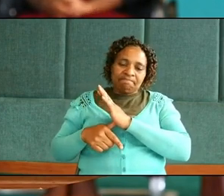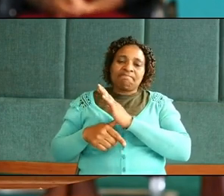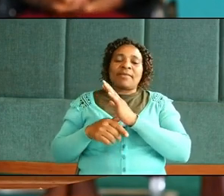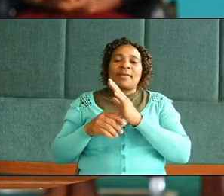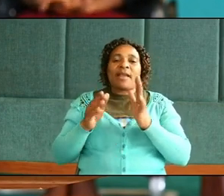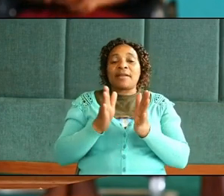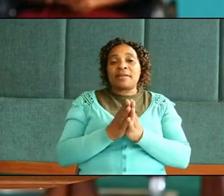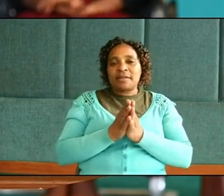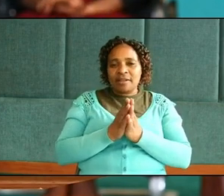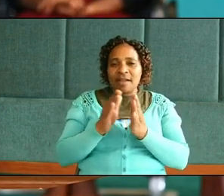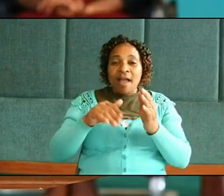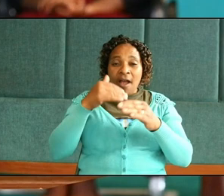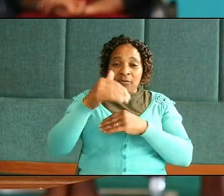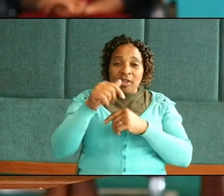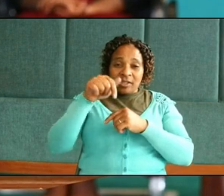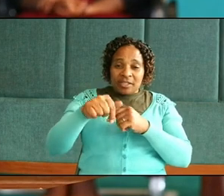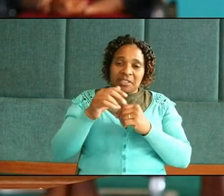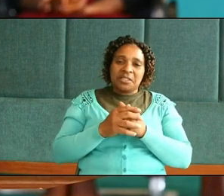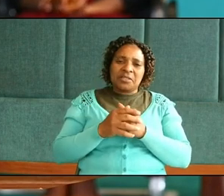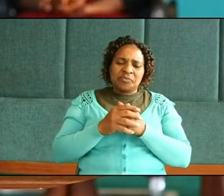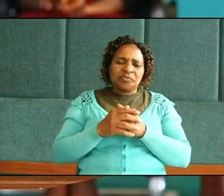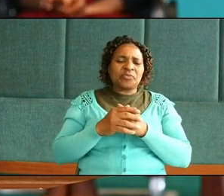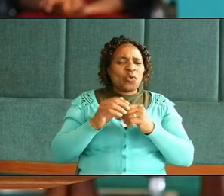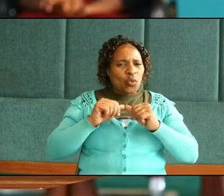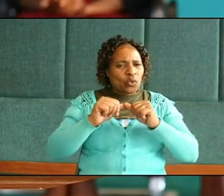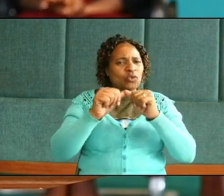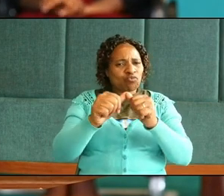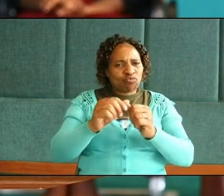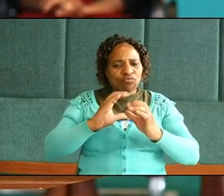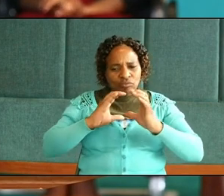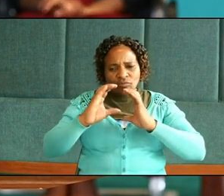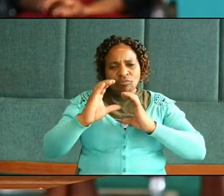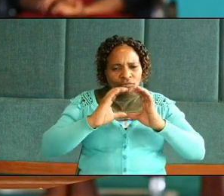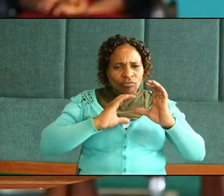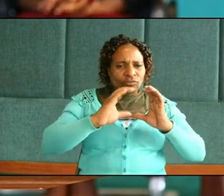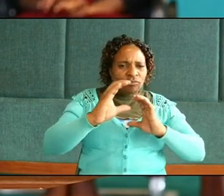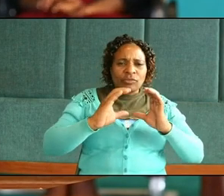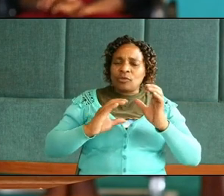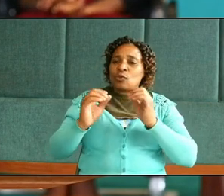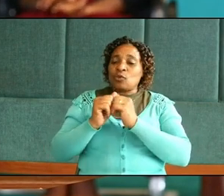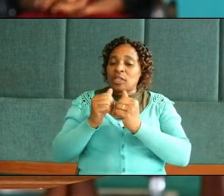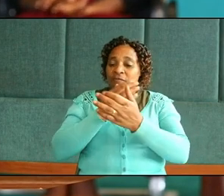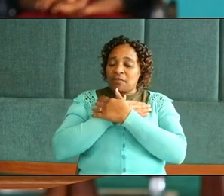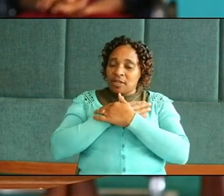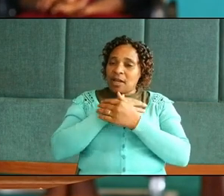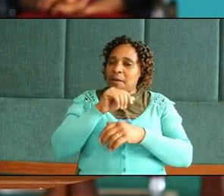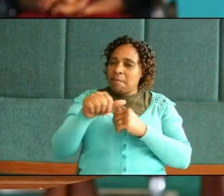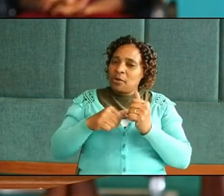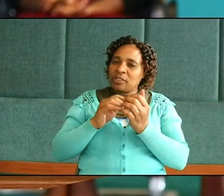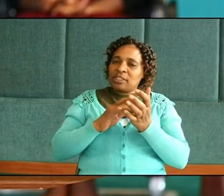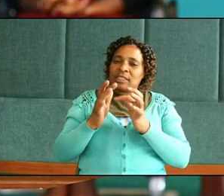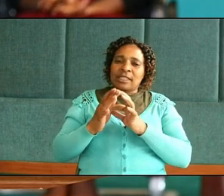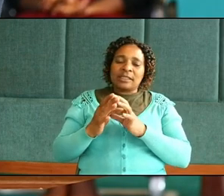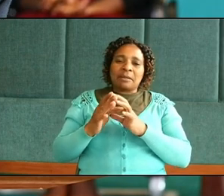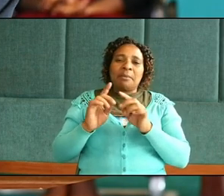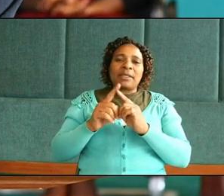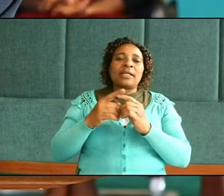And after this, this sparked continuous conversations between her and her friend about Jesus. And as a